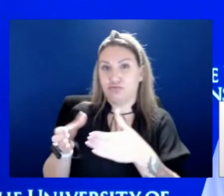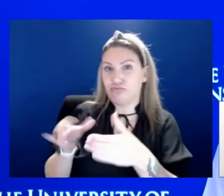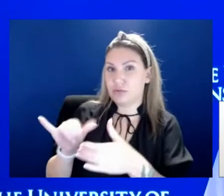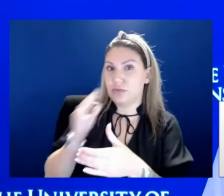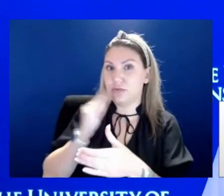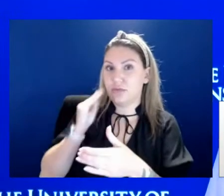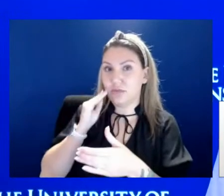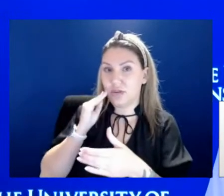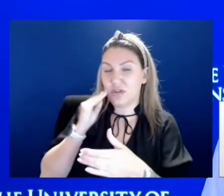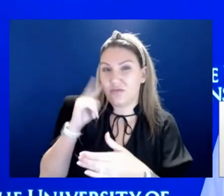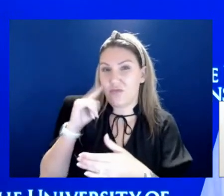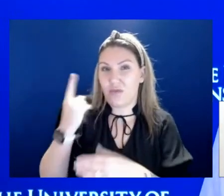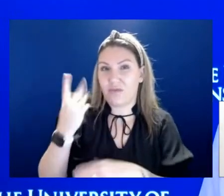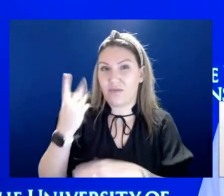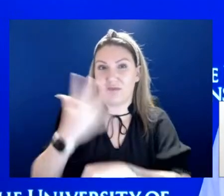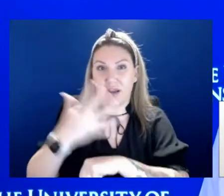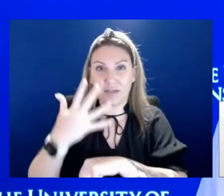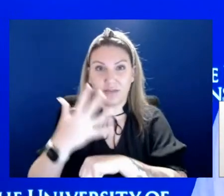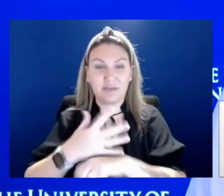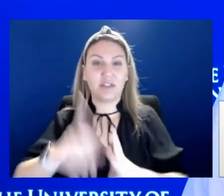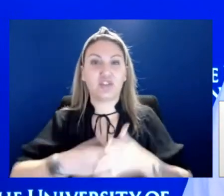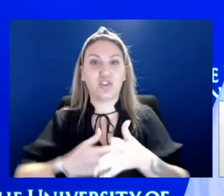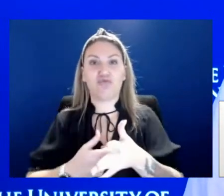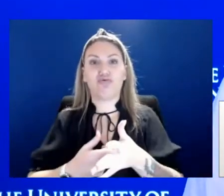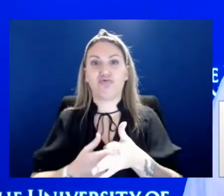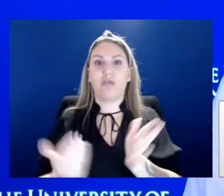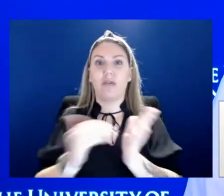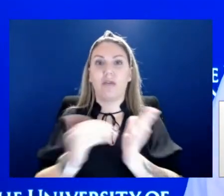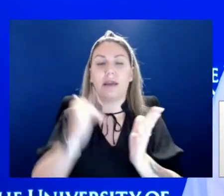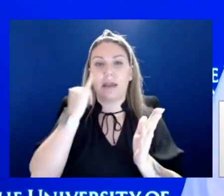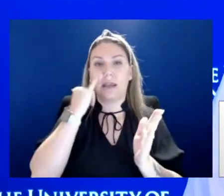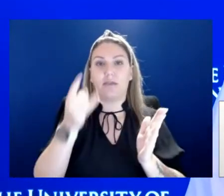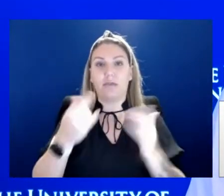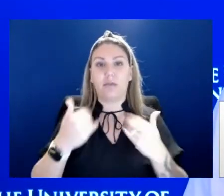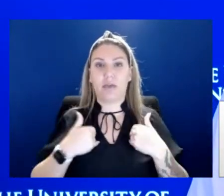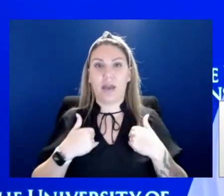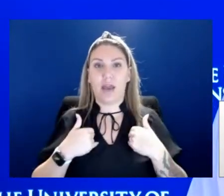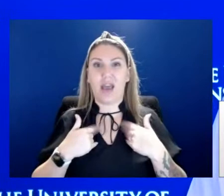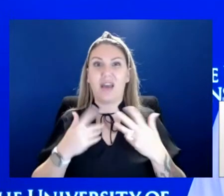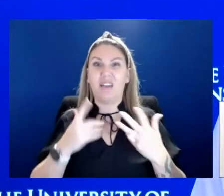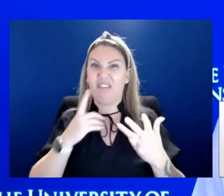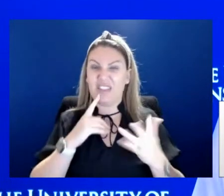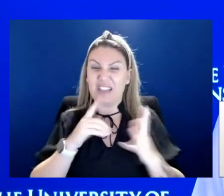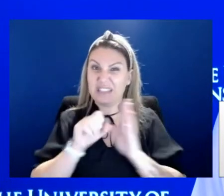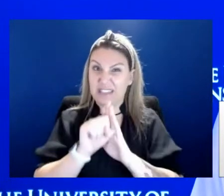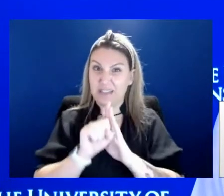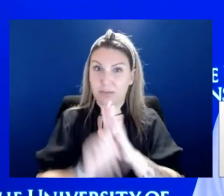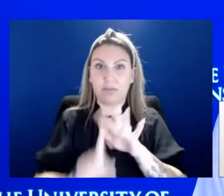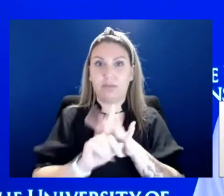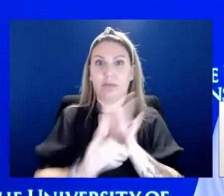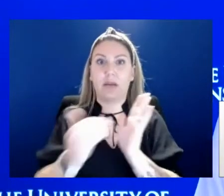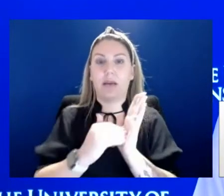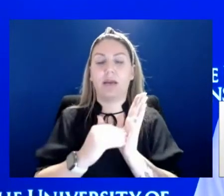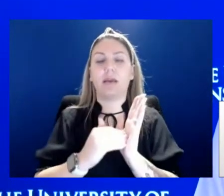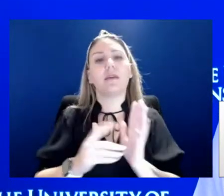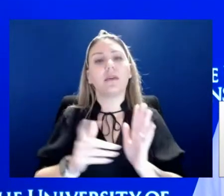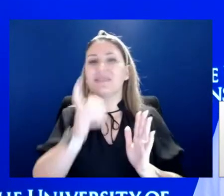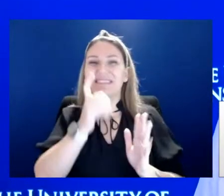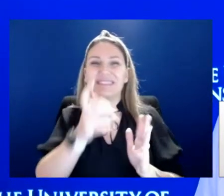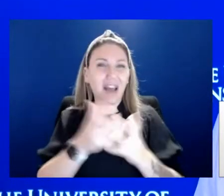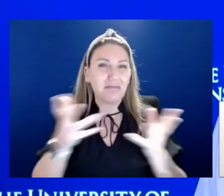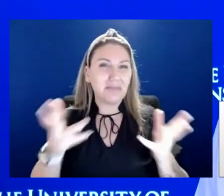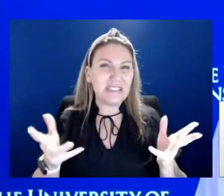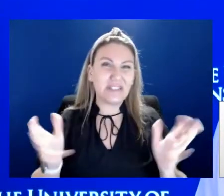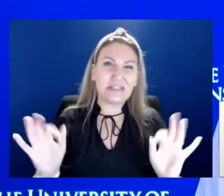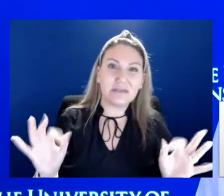5 days again, restart that isolation if you are having that rebound. It was never too much of a big deal. It really wasn't